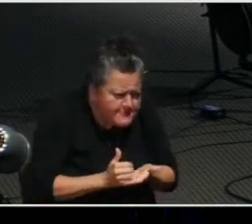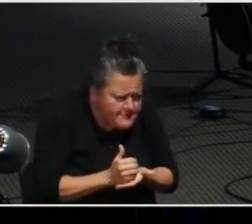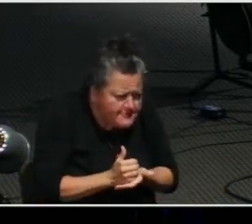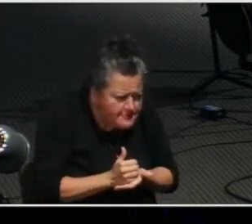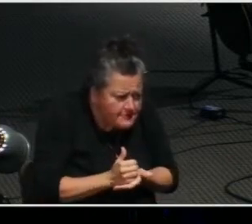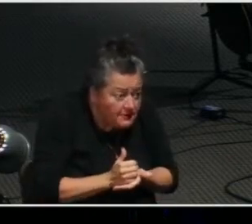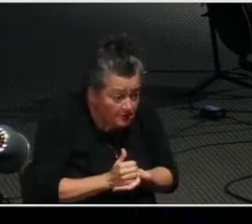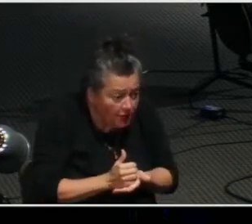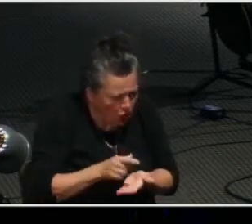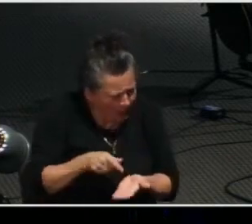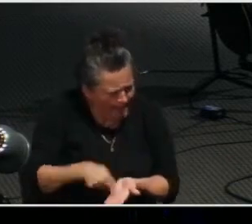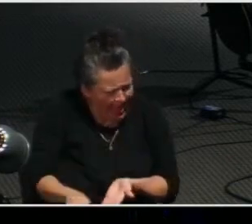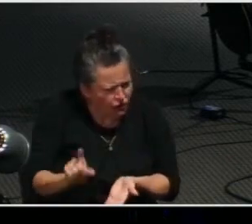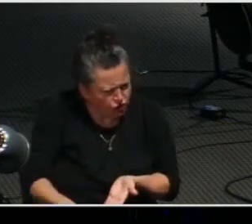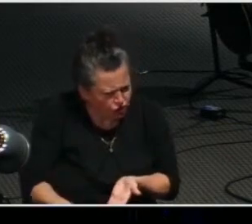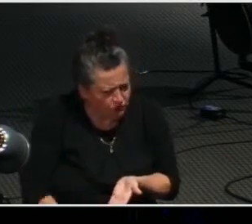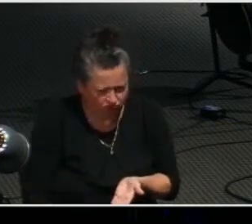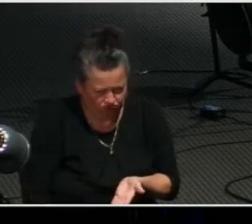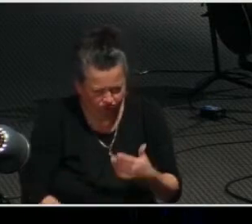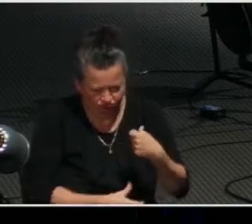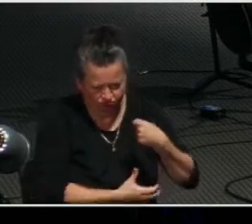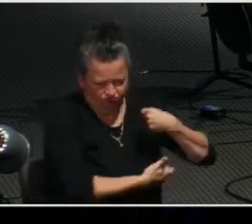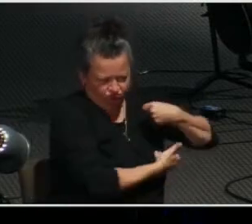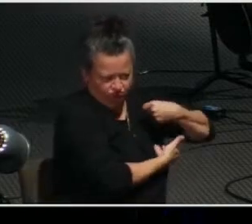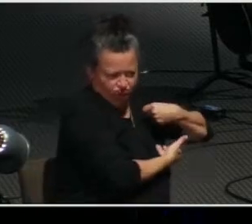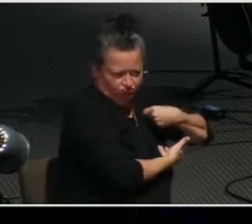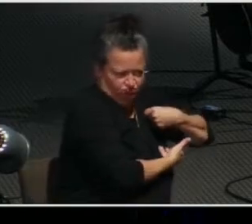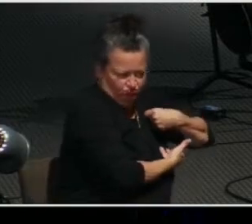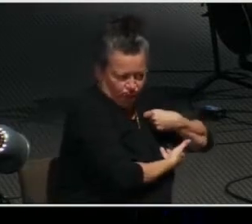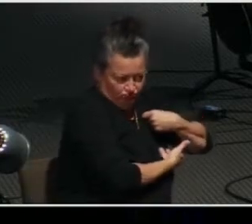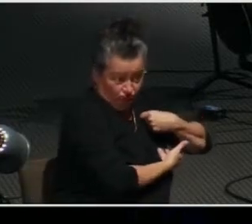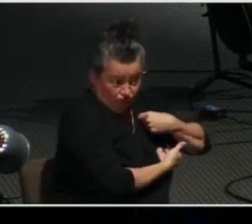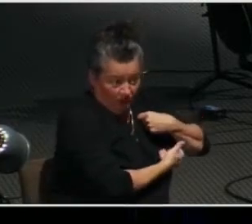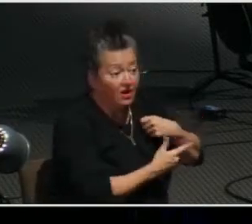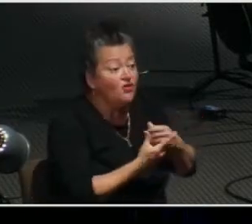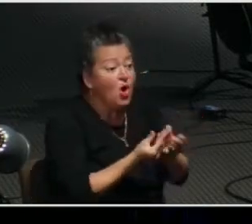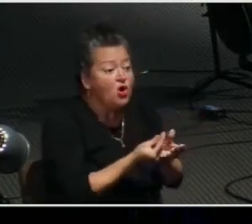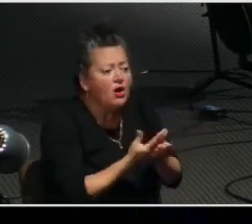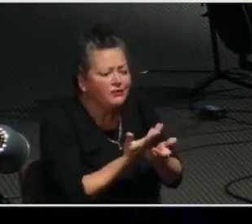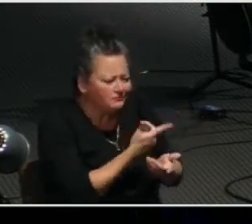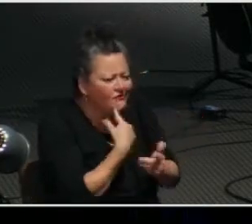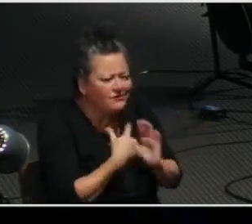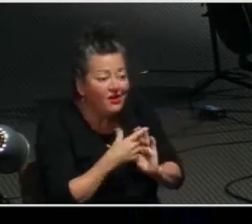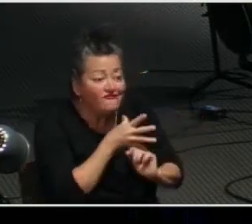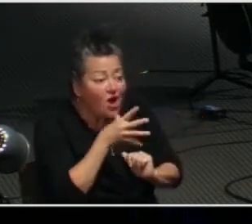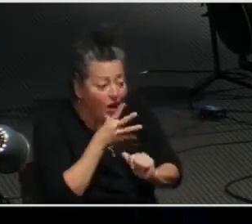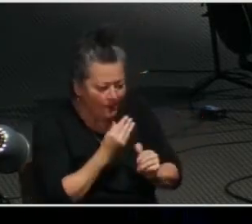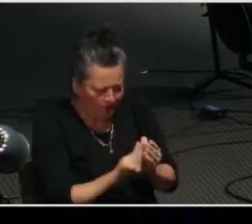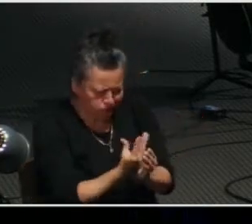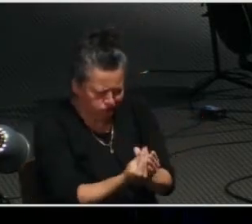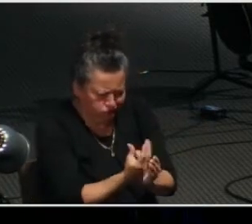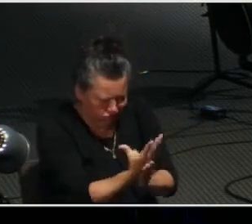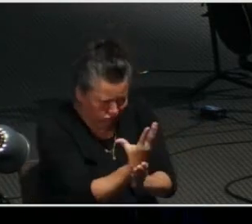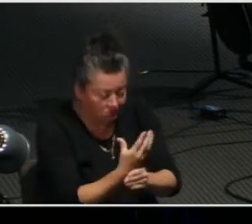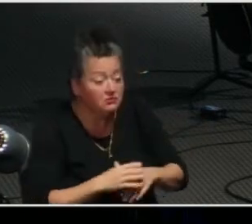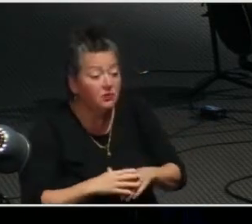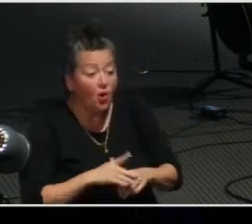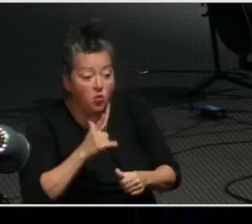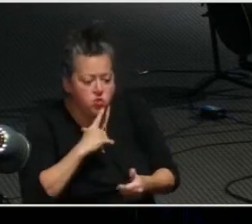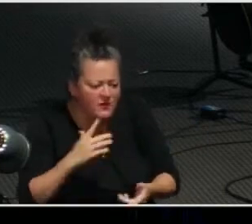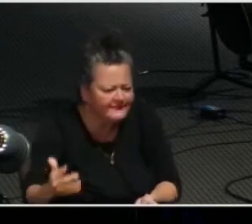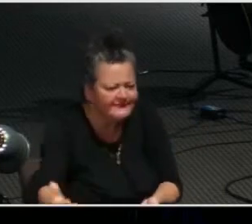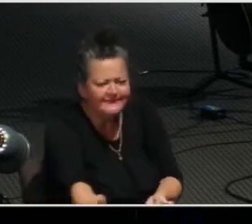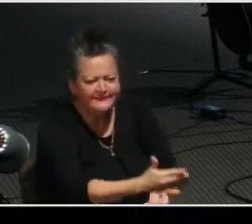"Behold, the wages of the laborers who mowed your fields, which you kept back by fraud, are